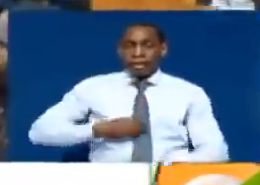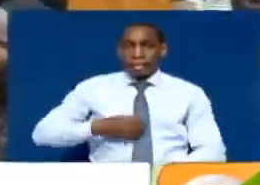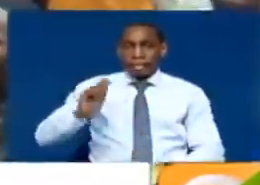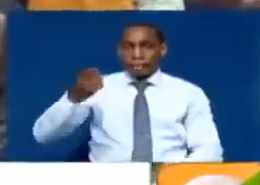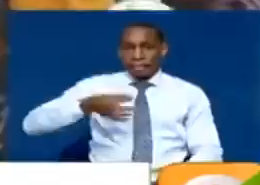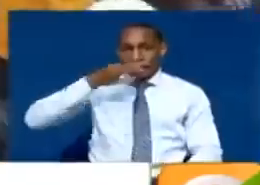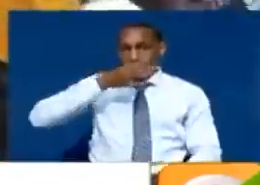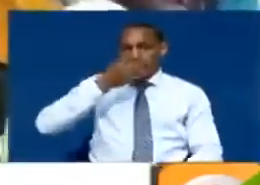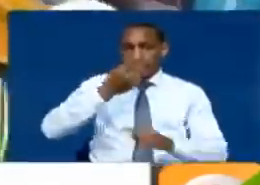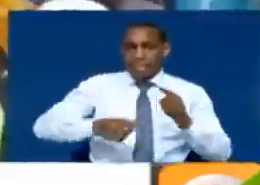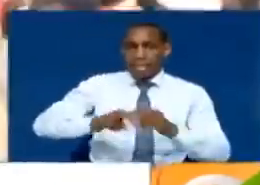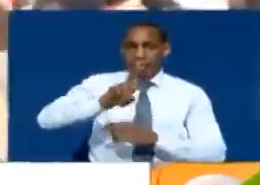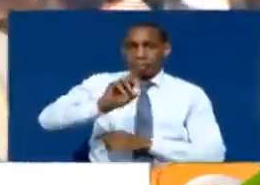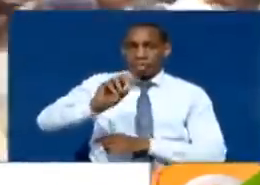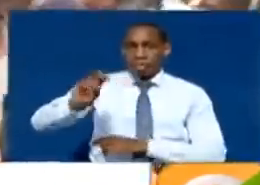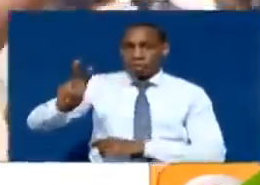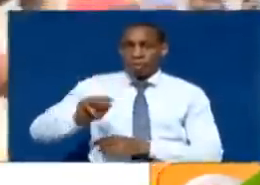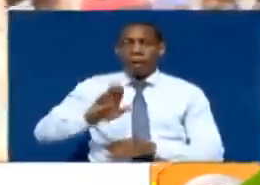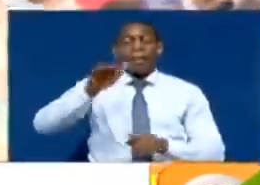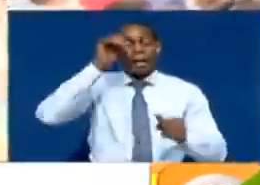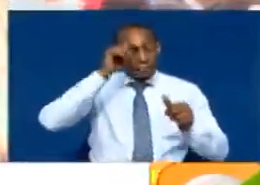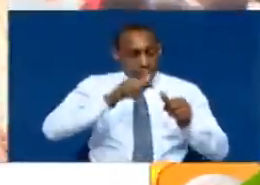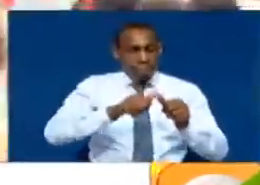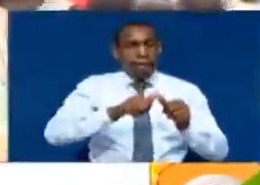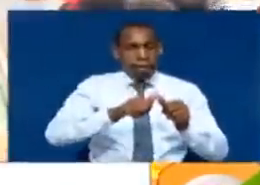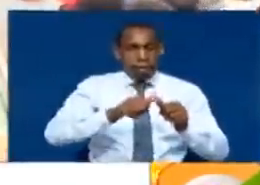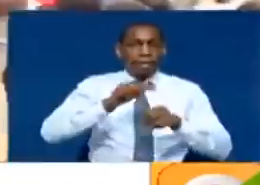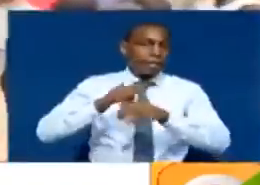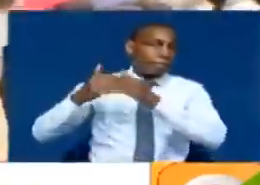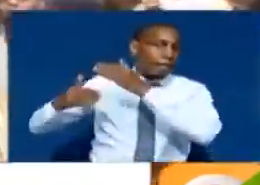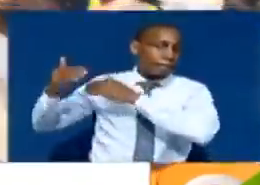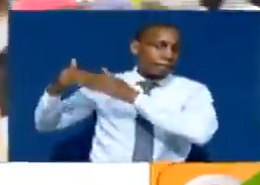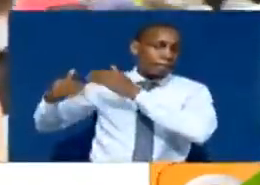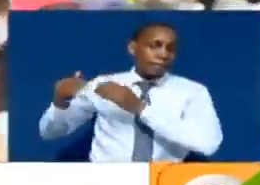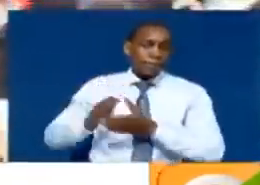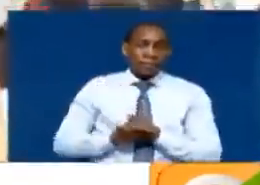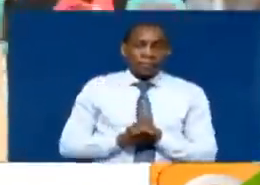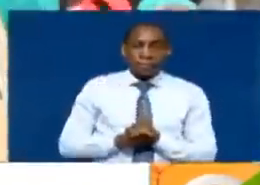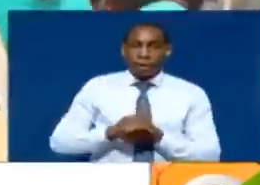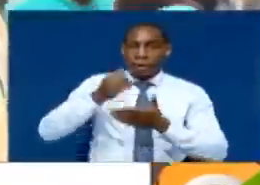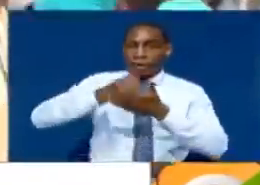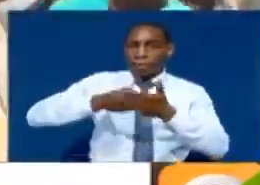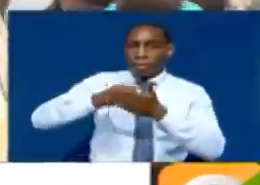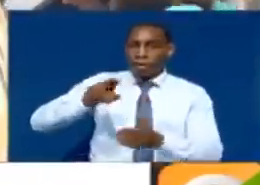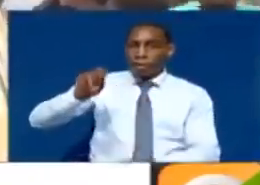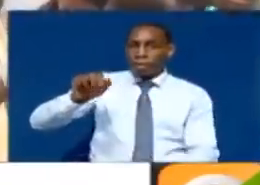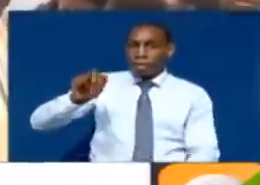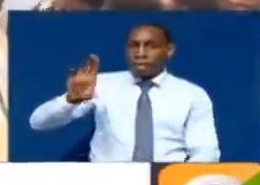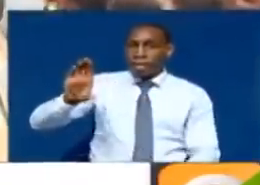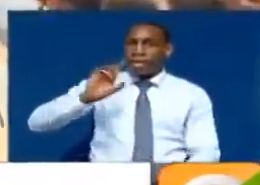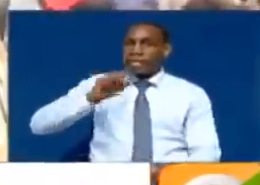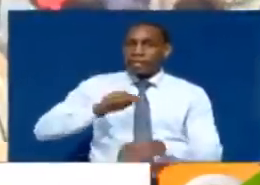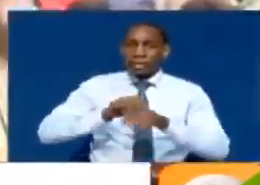Mwai Kibaki in 2002. Kumbukeni, wakati tulipokuwa tunapigana kama NAK,